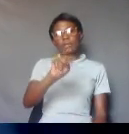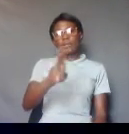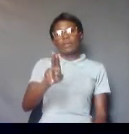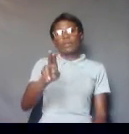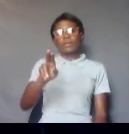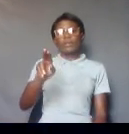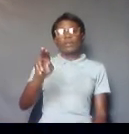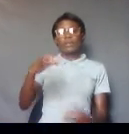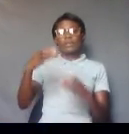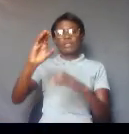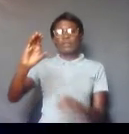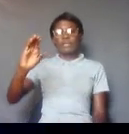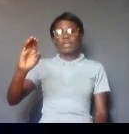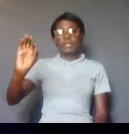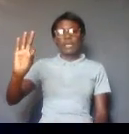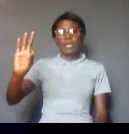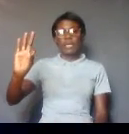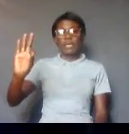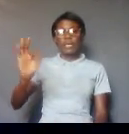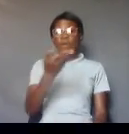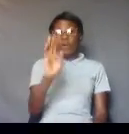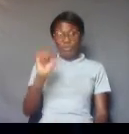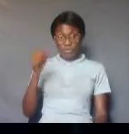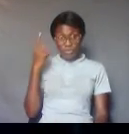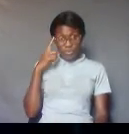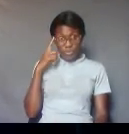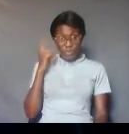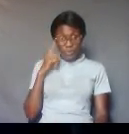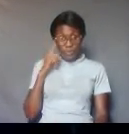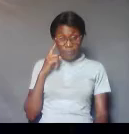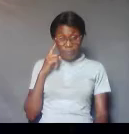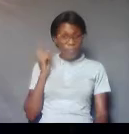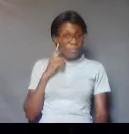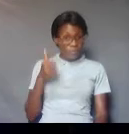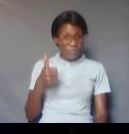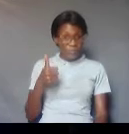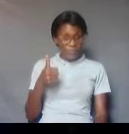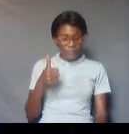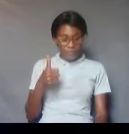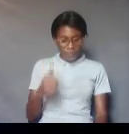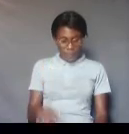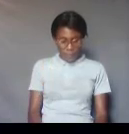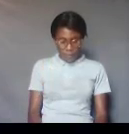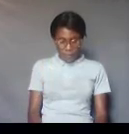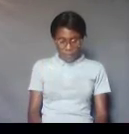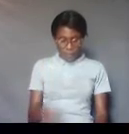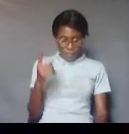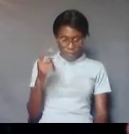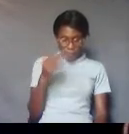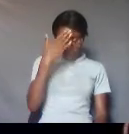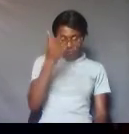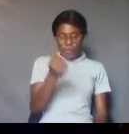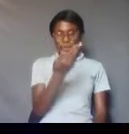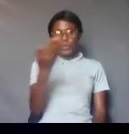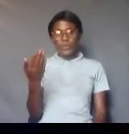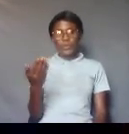Okay, cool. Afternoon, everybody. My name is Tando Gasa. As